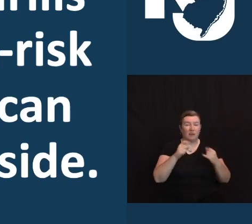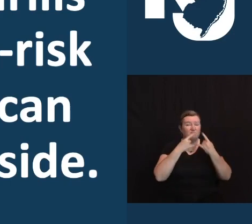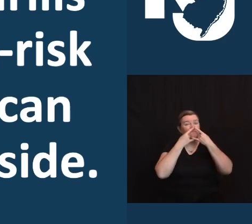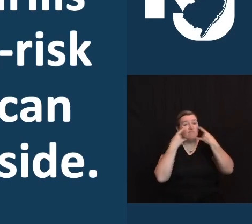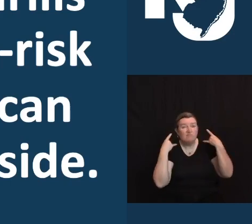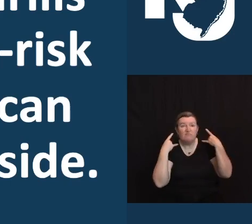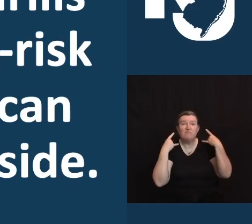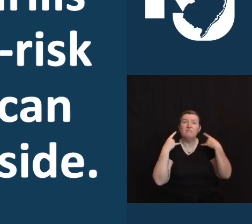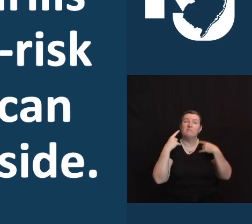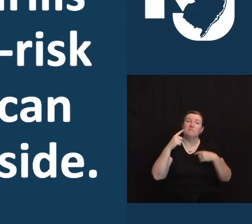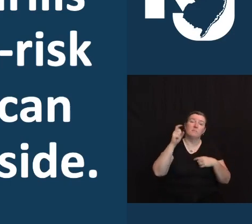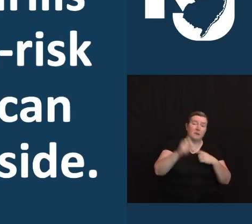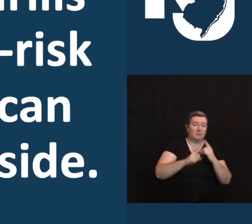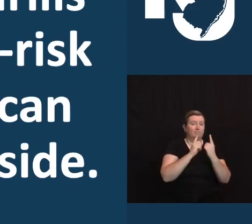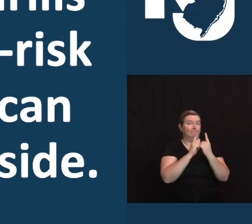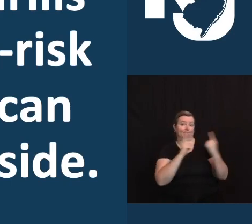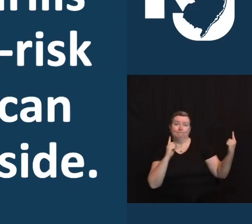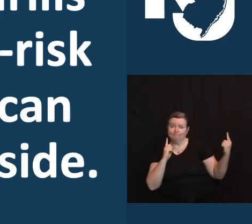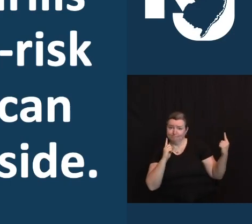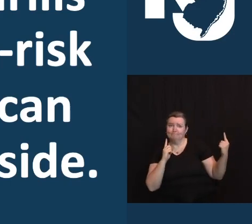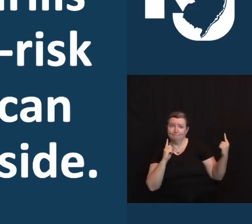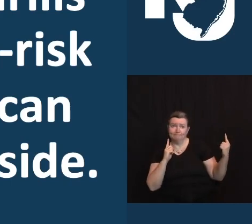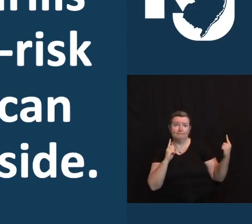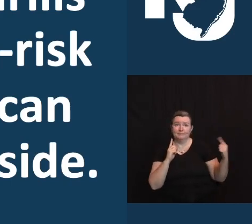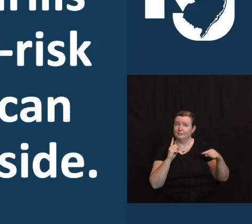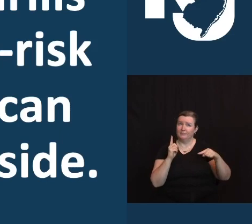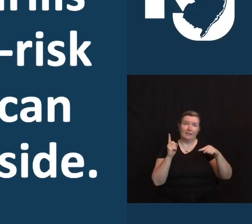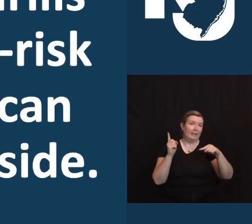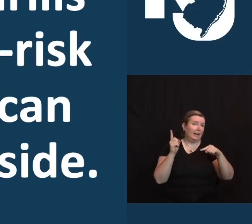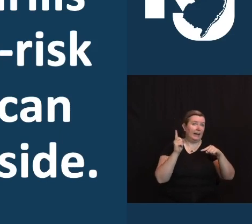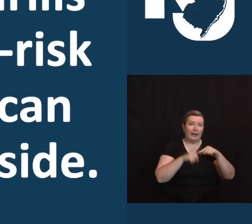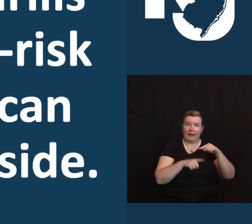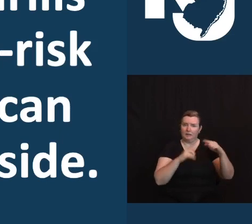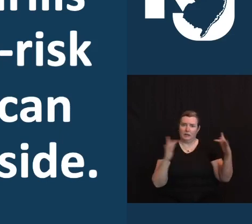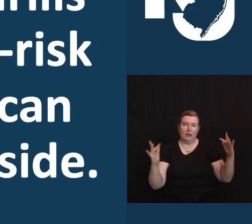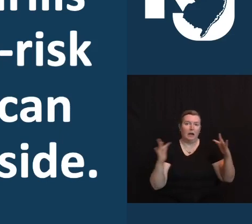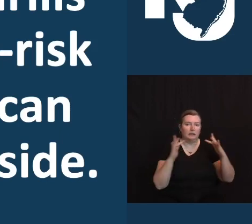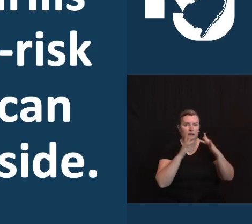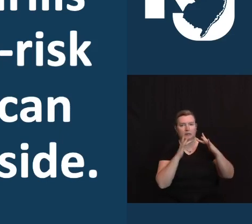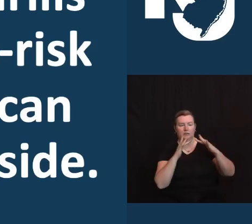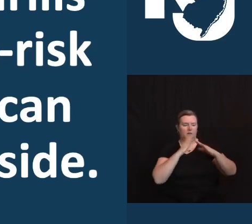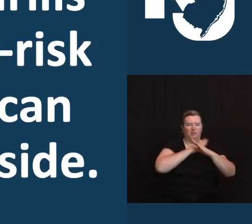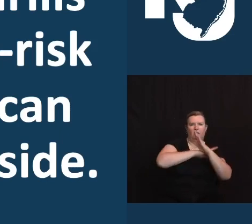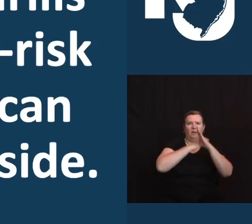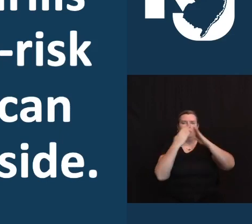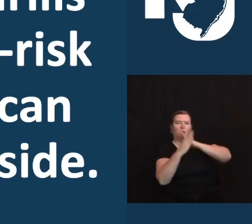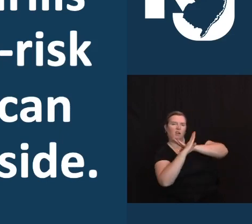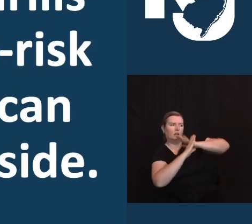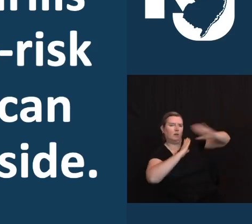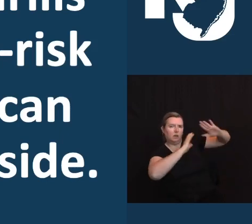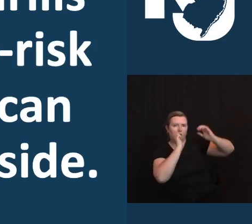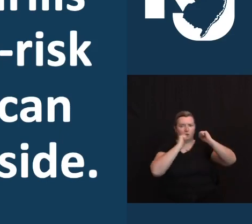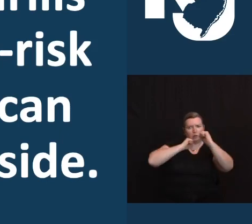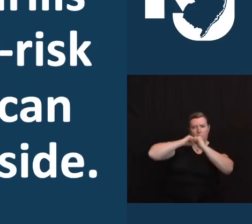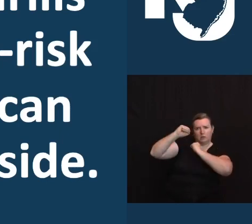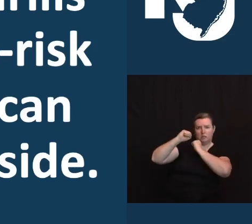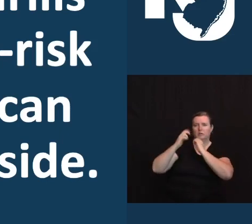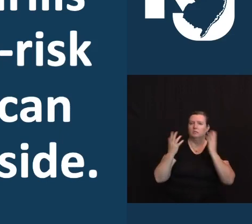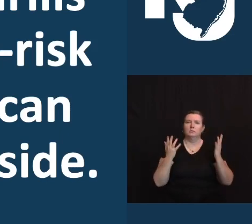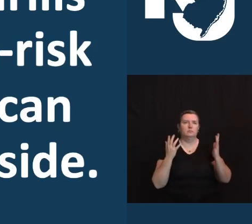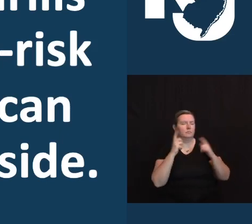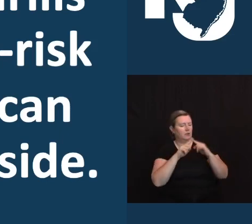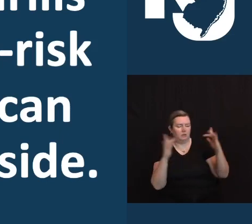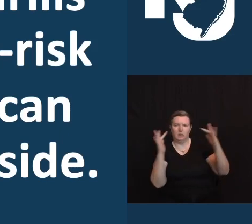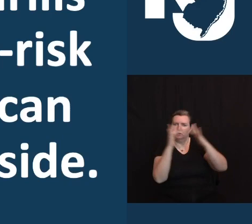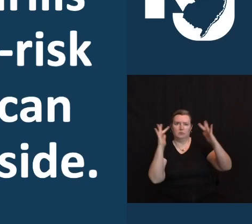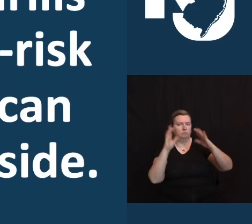social distances. And there cannot be any contact drills or sparring while indoors. Other activities